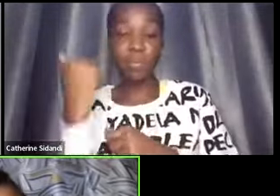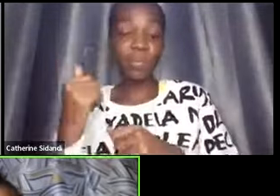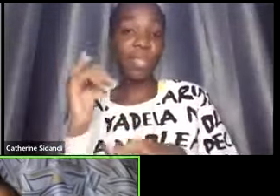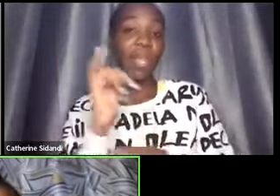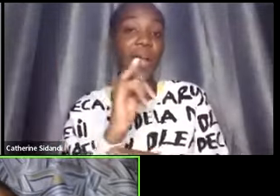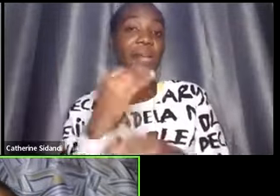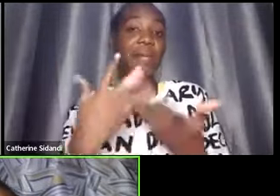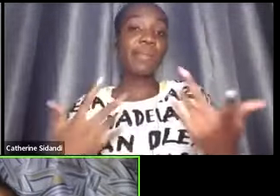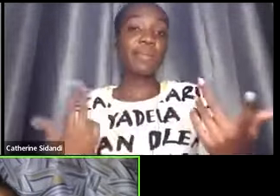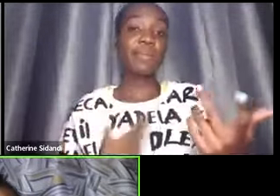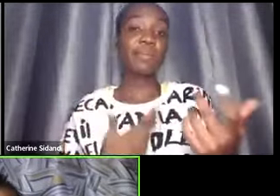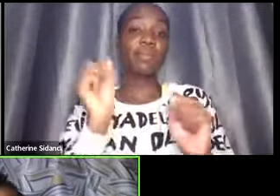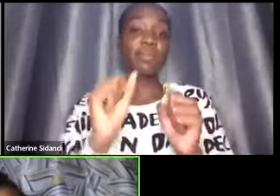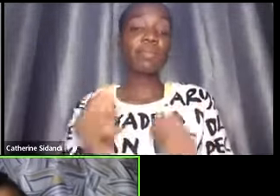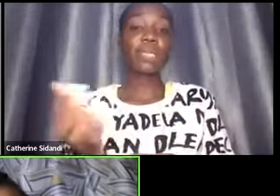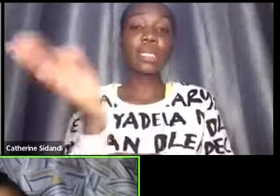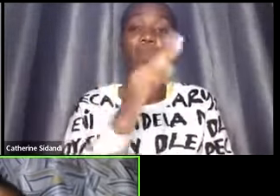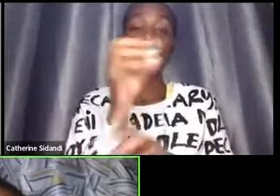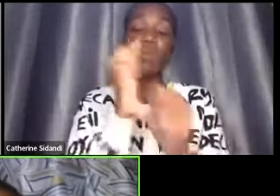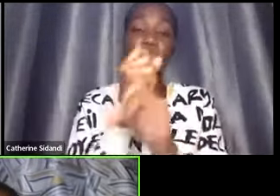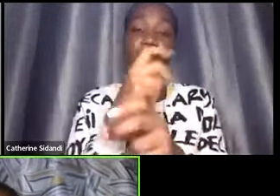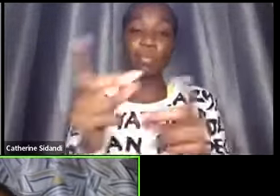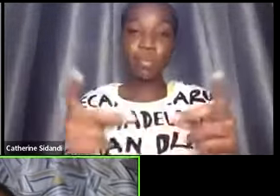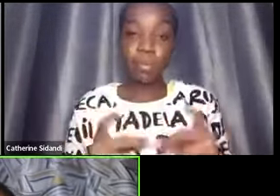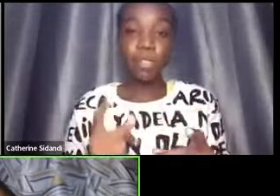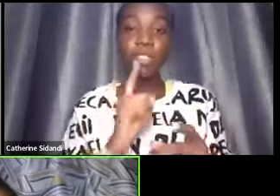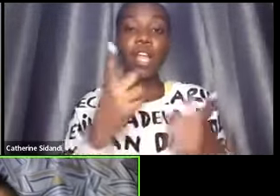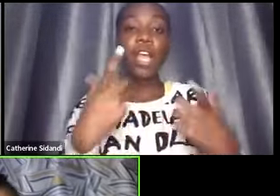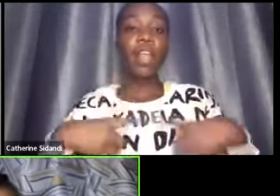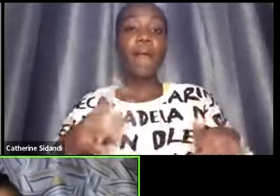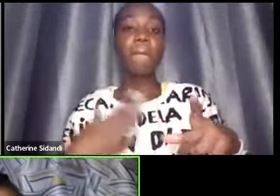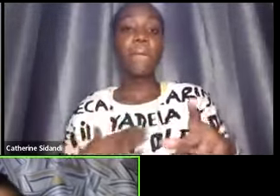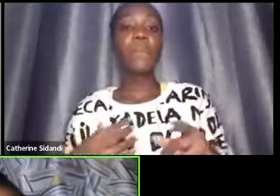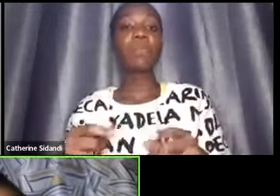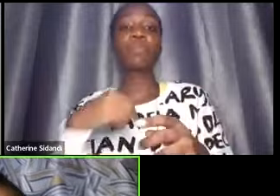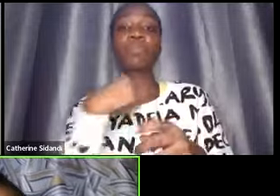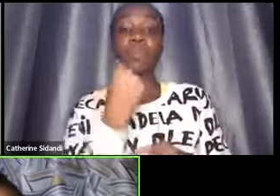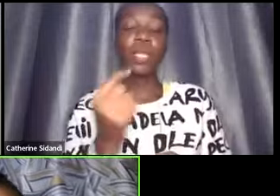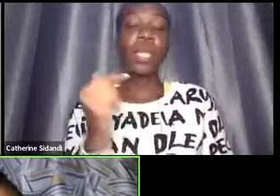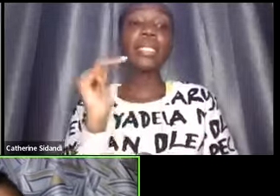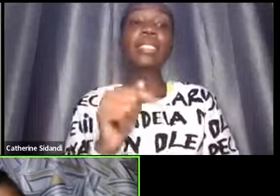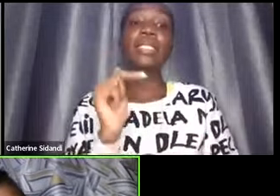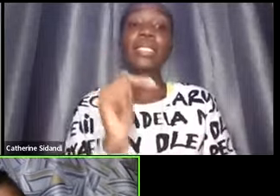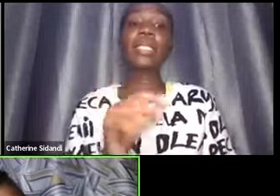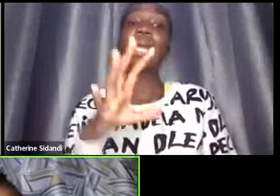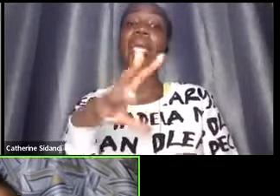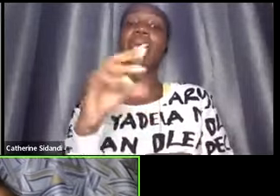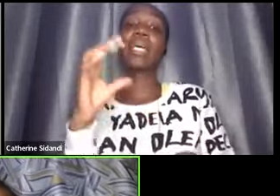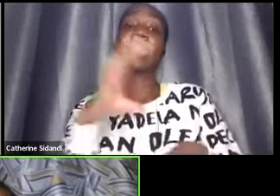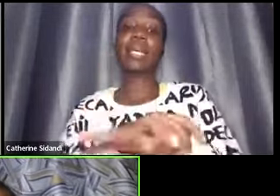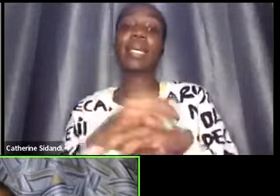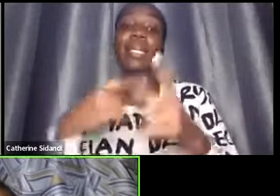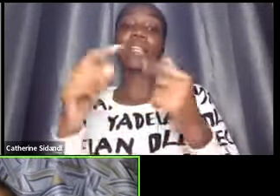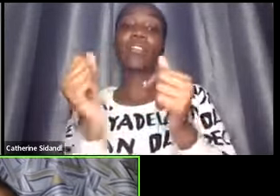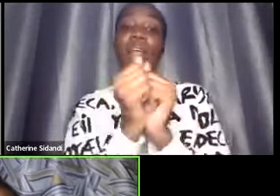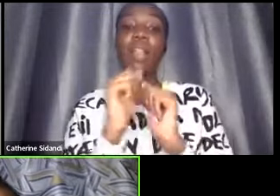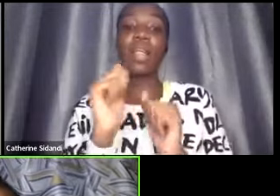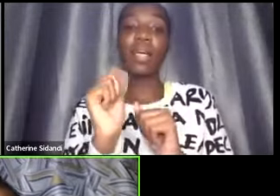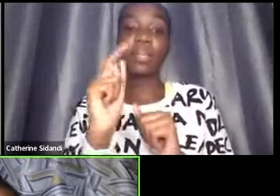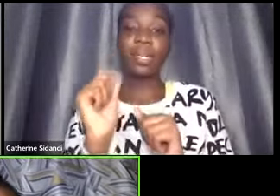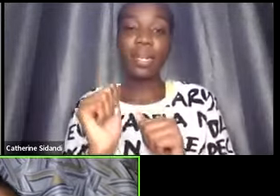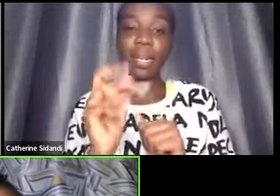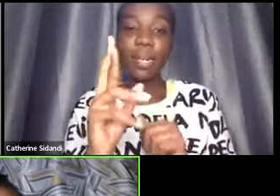take back to our workplaces. Allow me just to say this. This is Get It Right with Atara Solutions. And